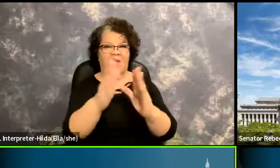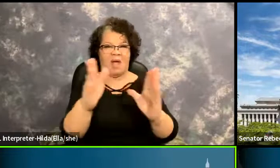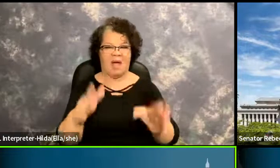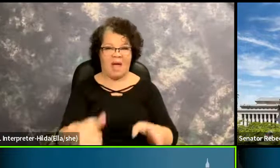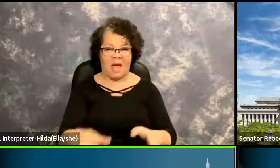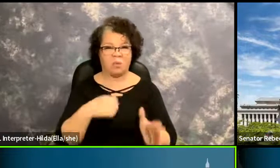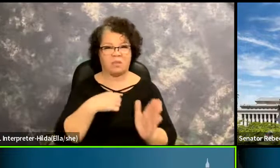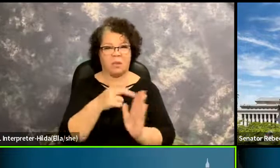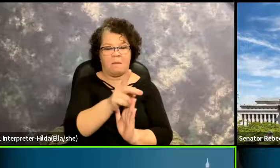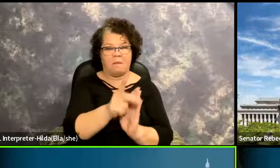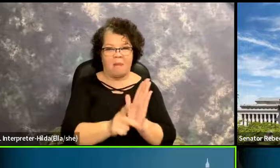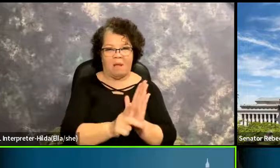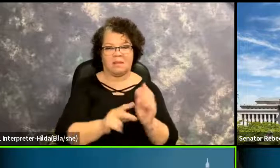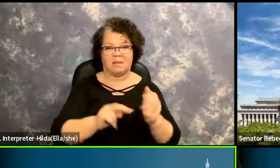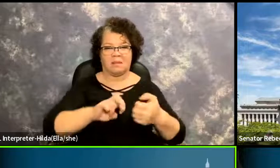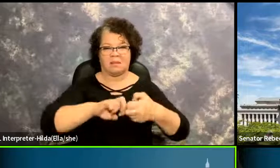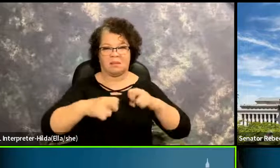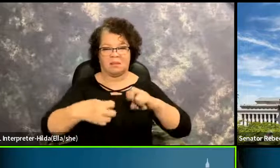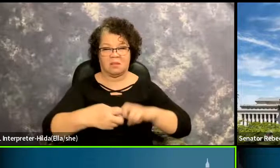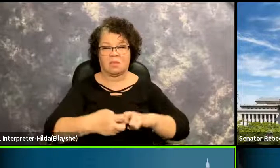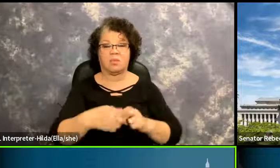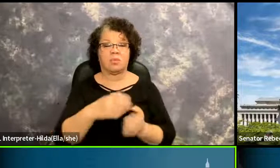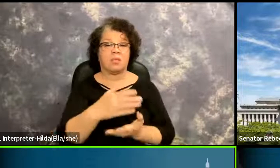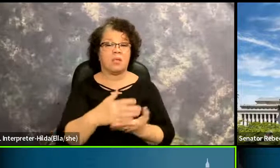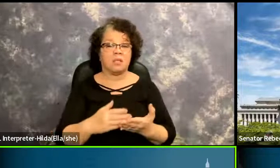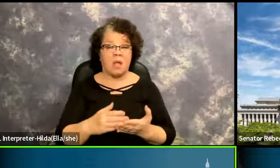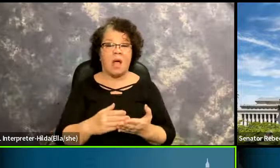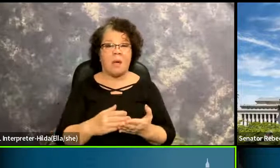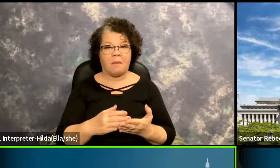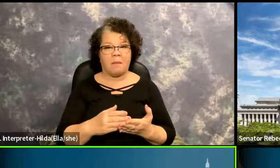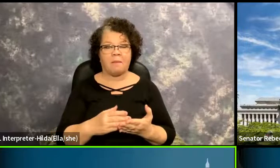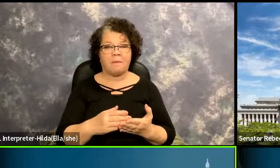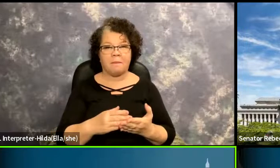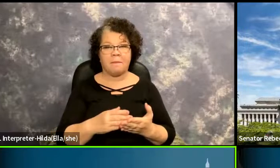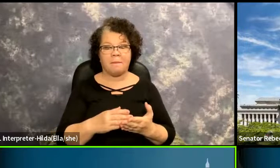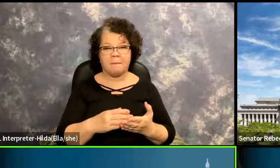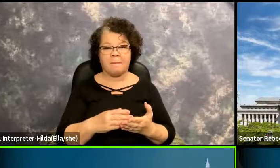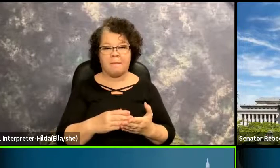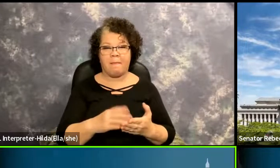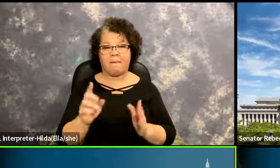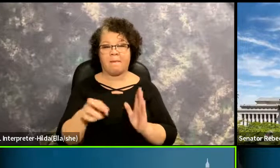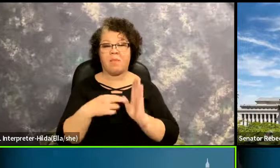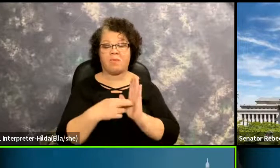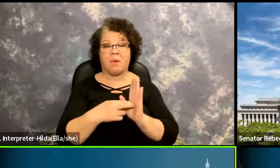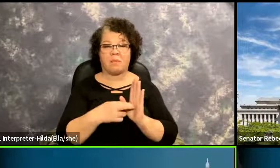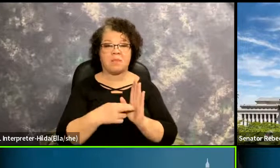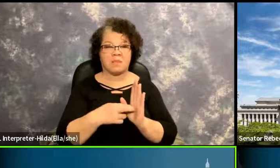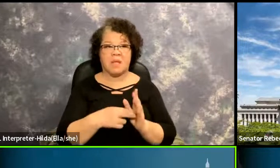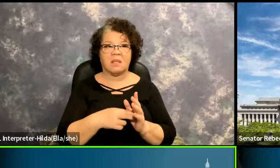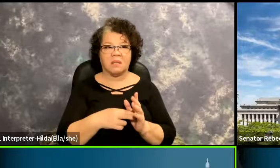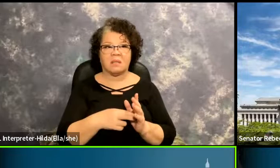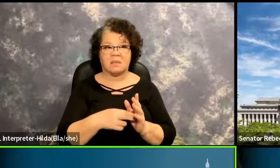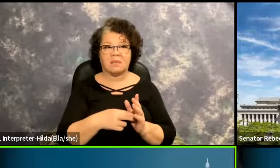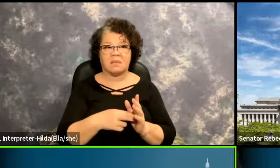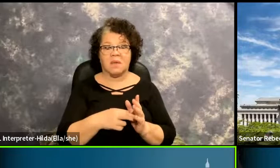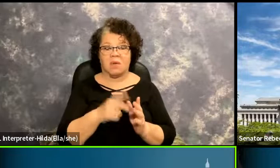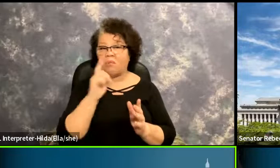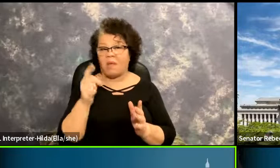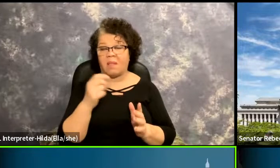policy issues, some of which I know represented a great disappointment to many